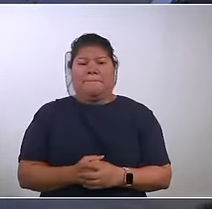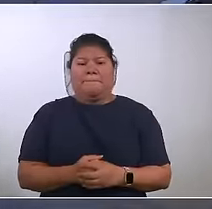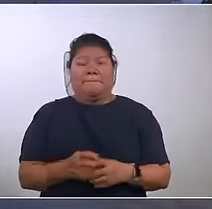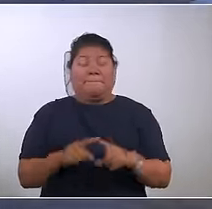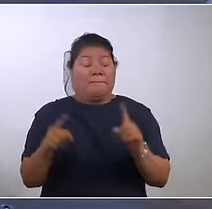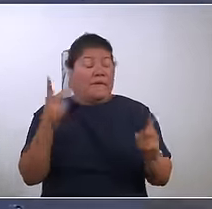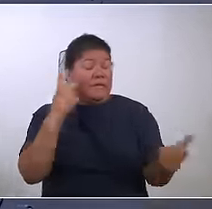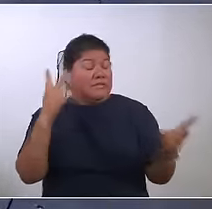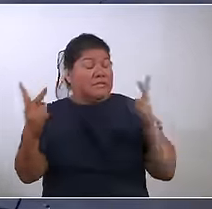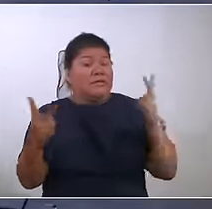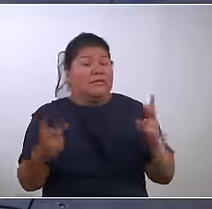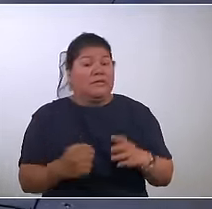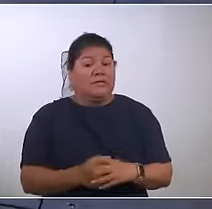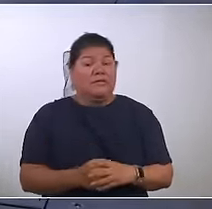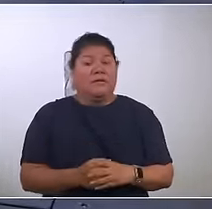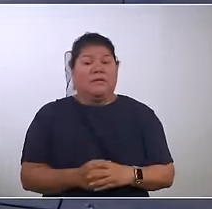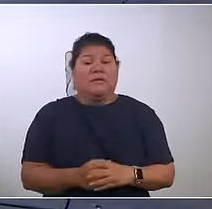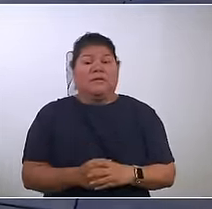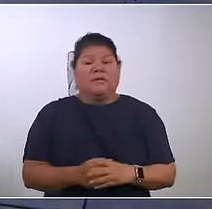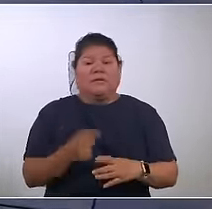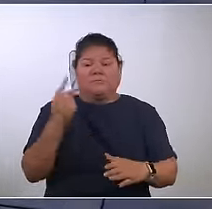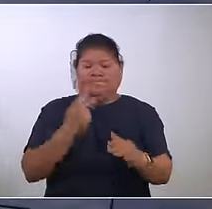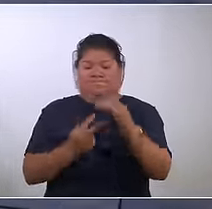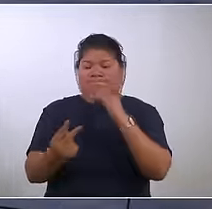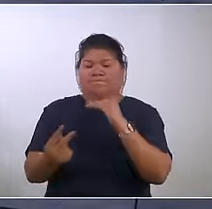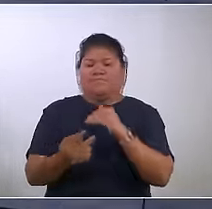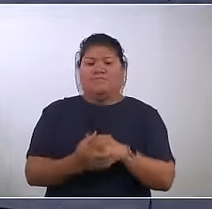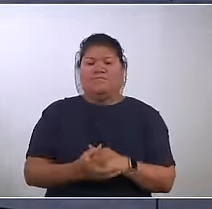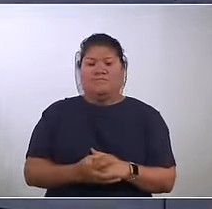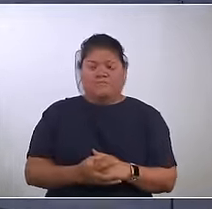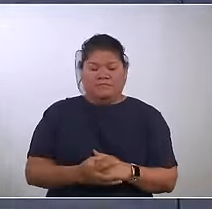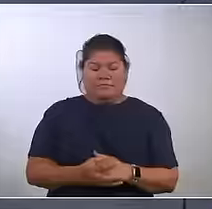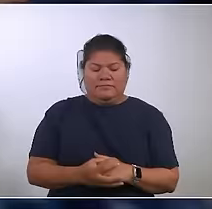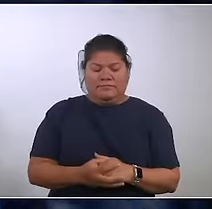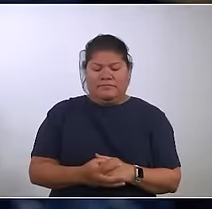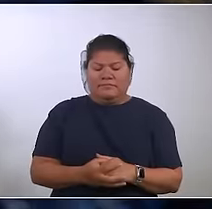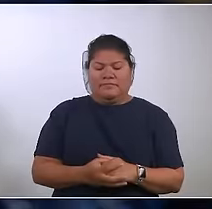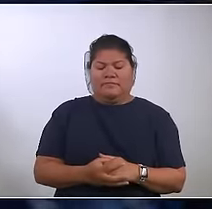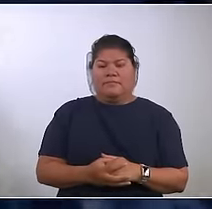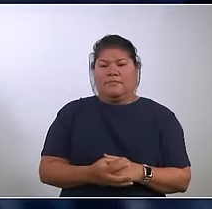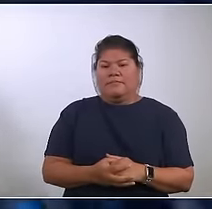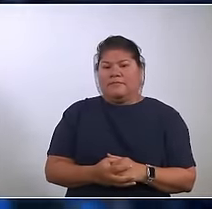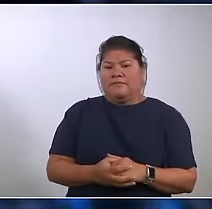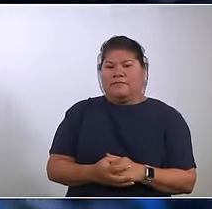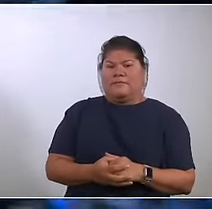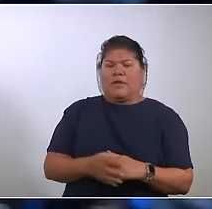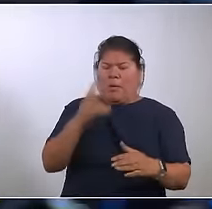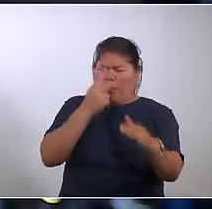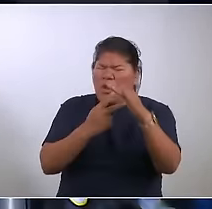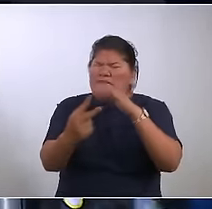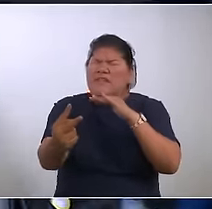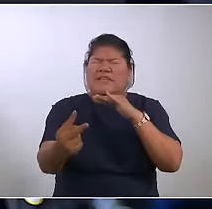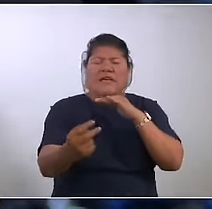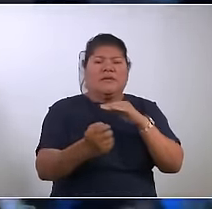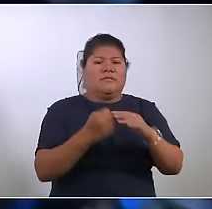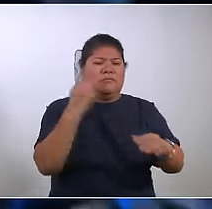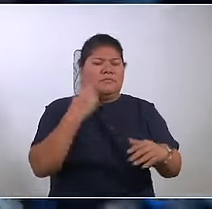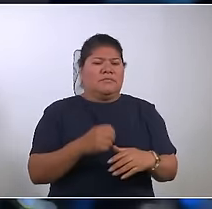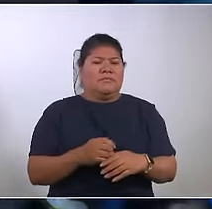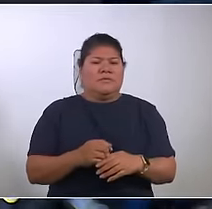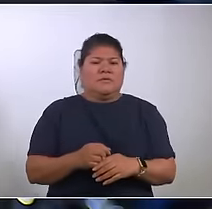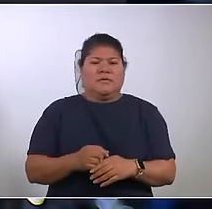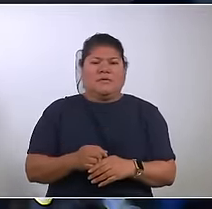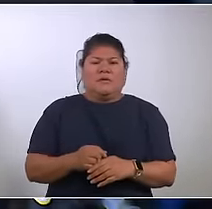para verlo, but to see that, profetiza. Prophesy. Profetiza. Prophesy. Profetiza. Prophesy. Y